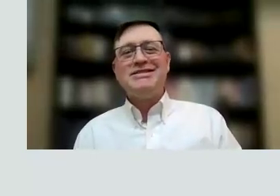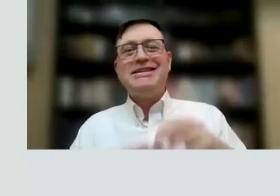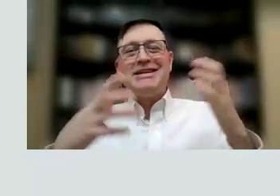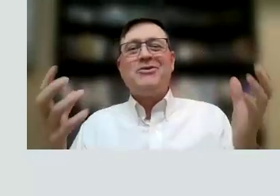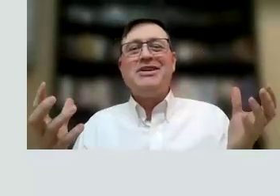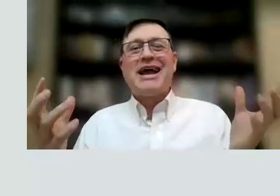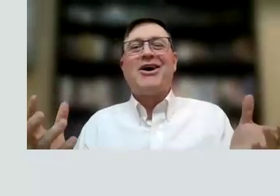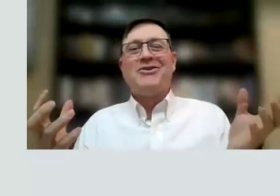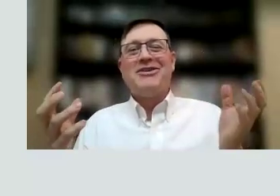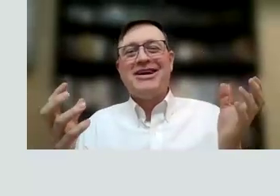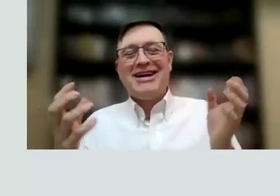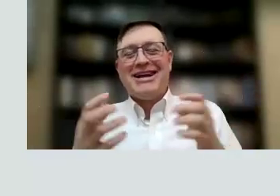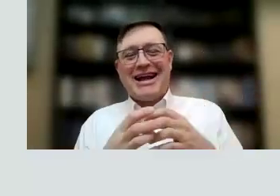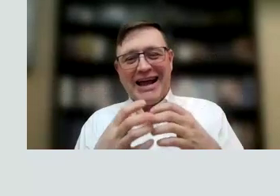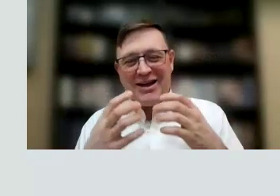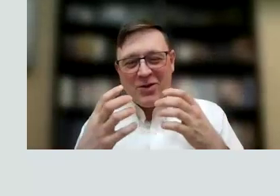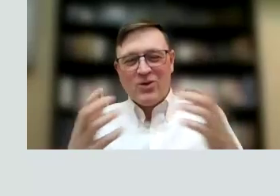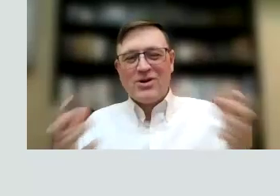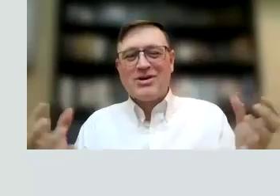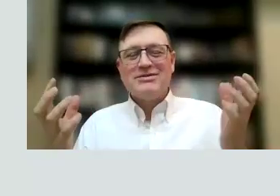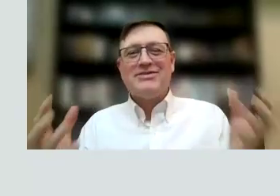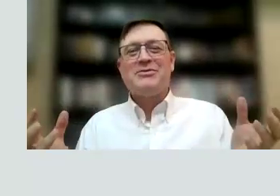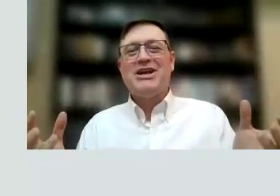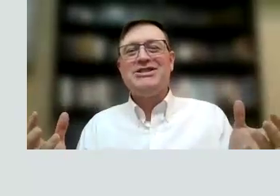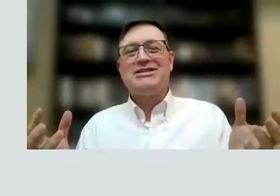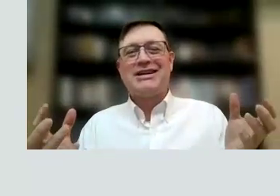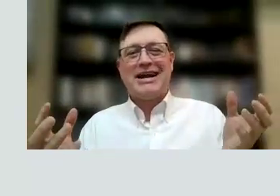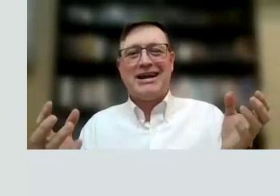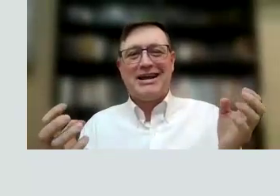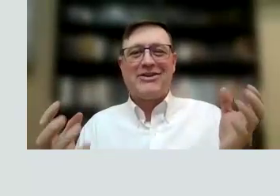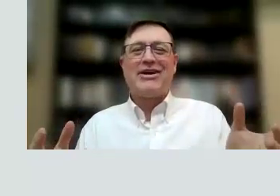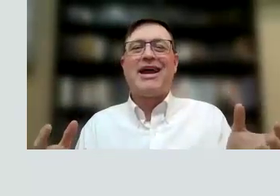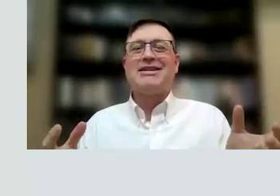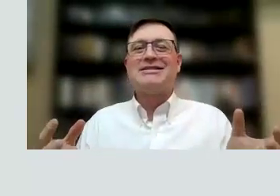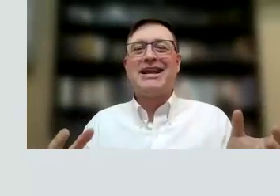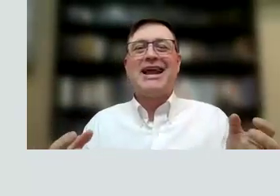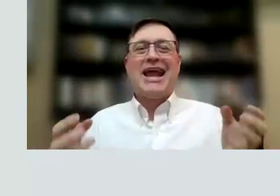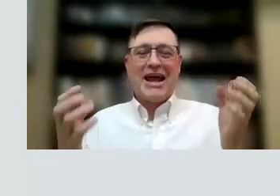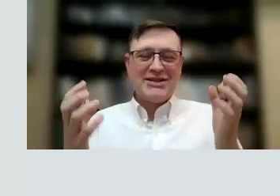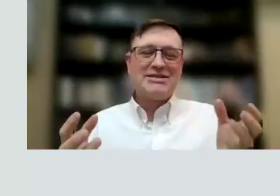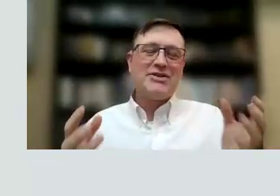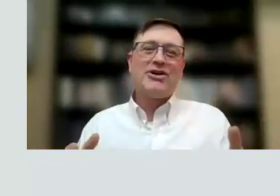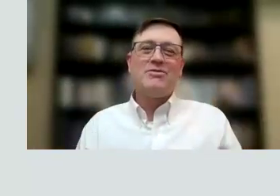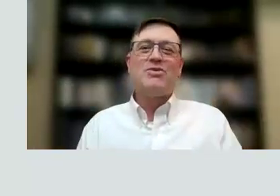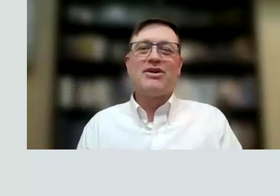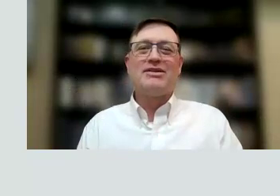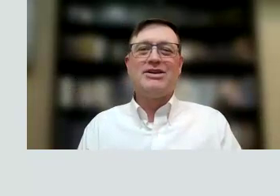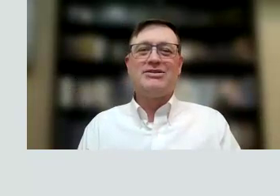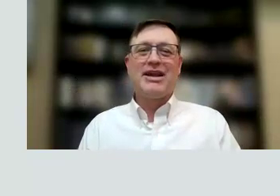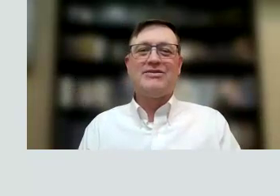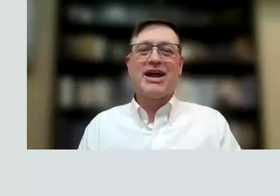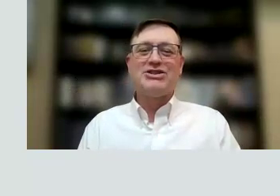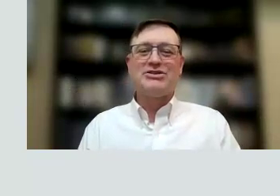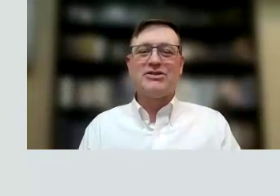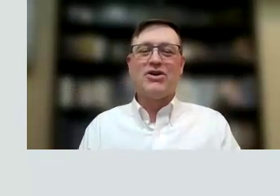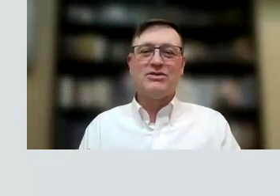So you can see that we now have a world of information at our hand. And this is very important that